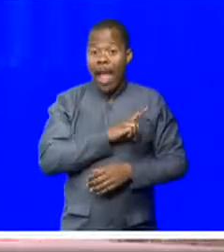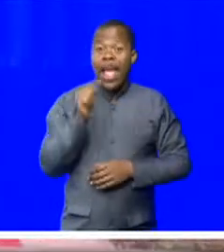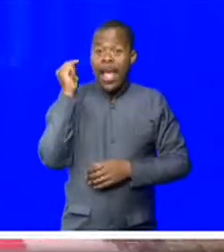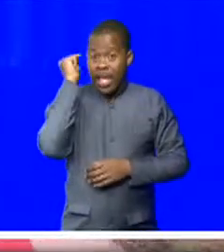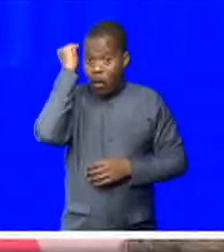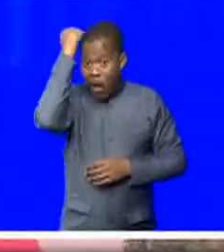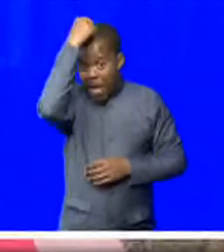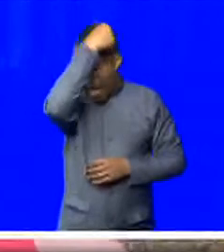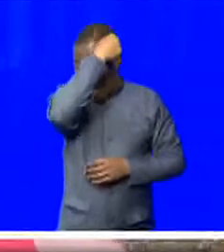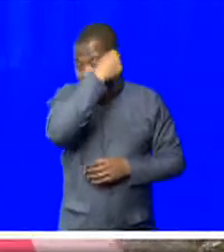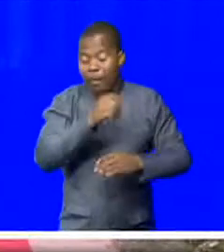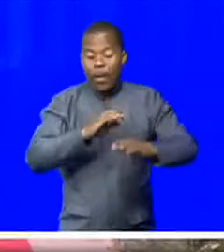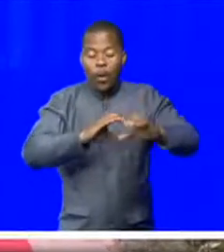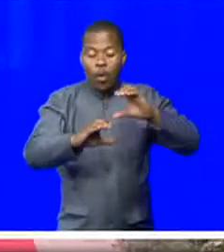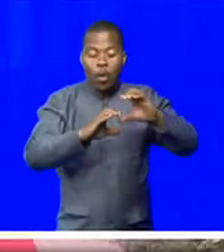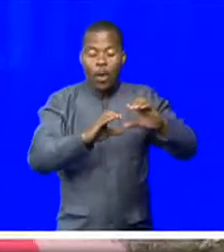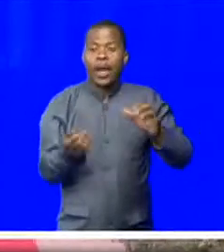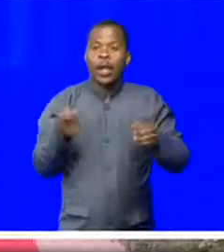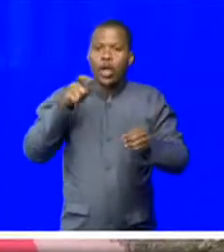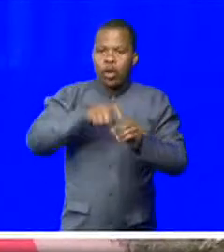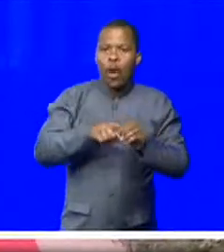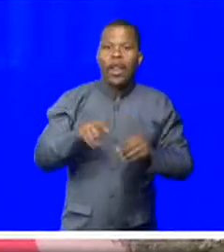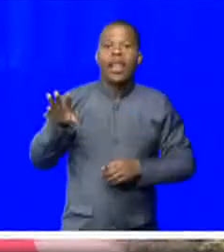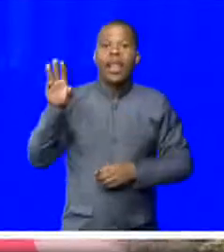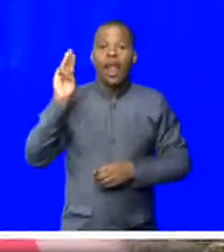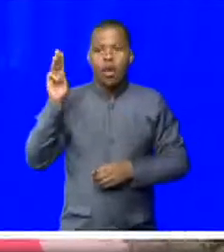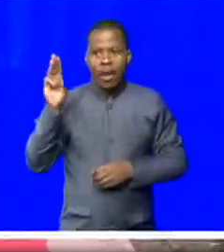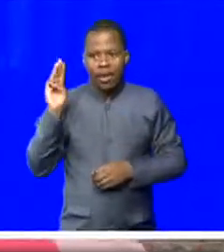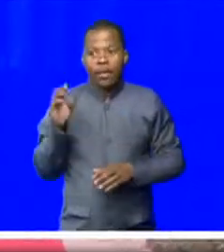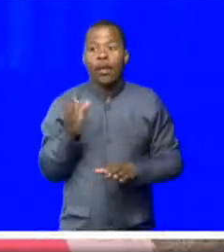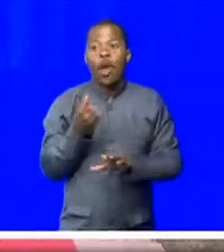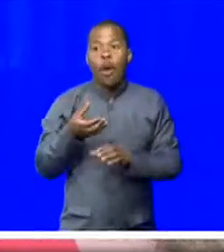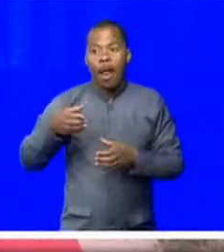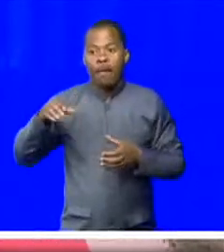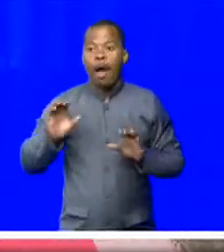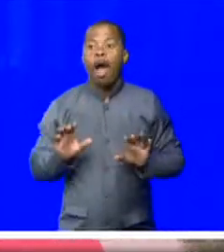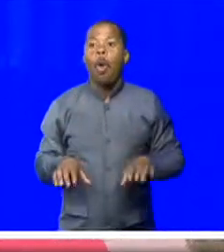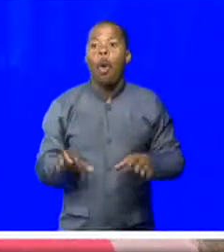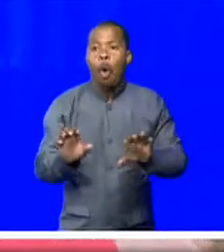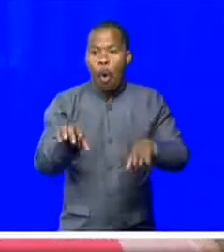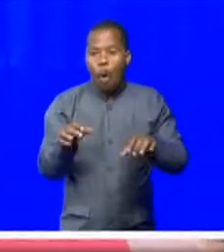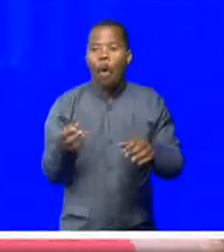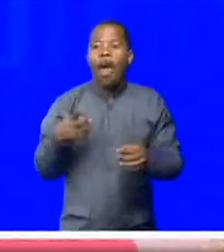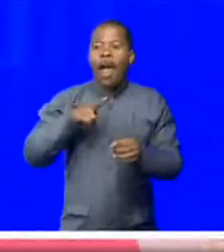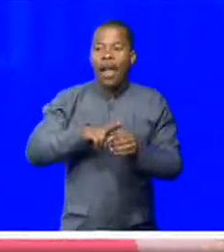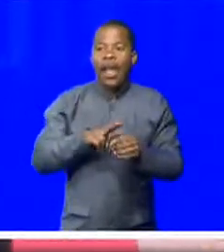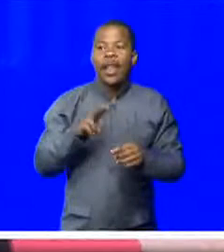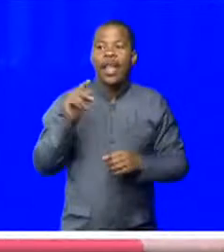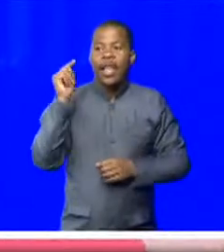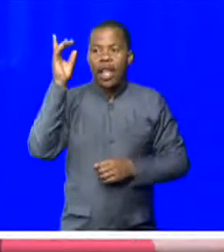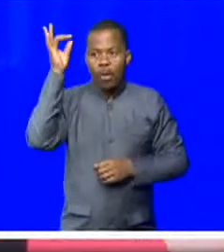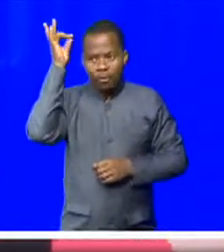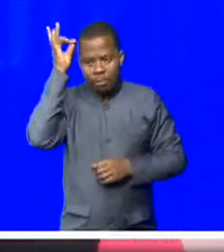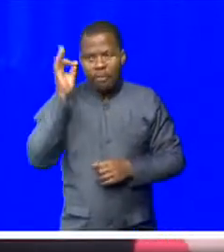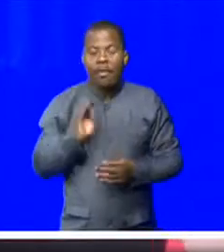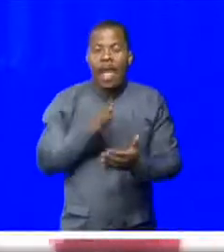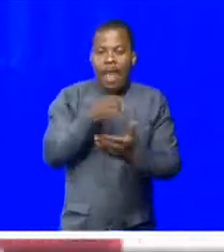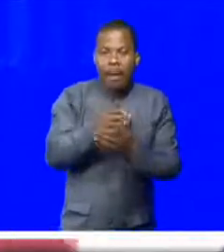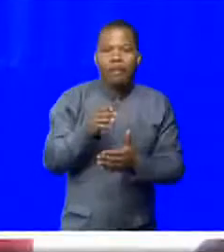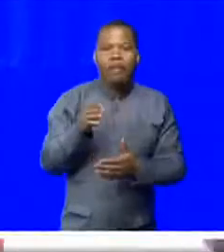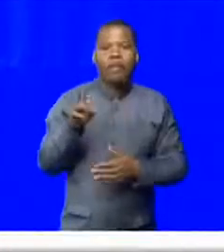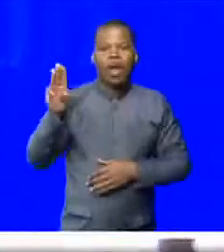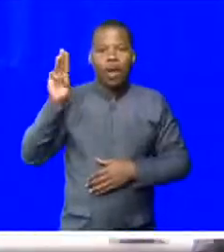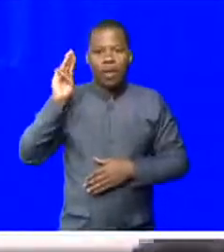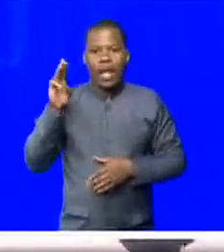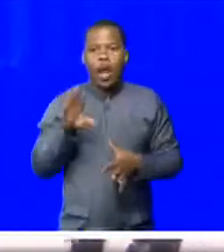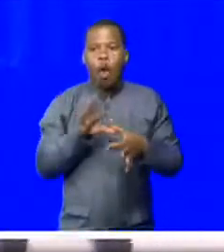bilateral engagement between His Majesty the King and the President. His Majesty arrived at the Presidential Palace in